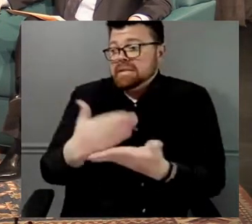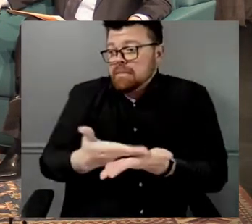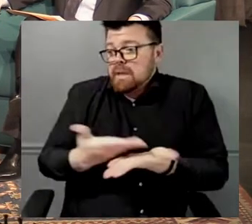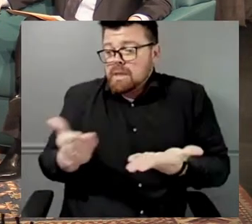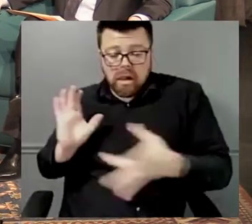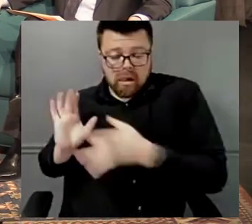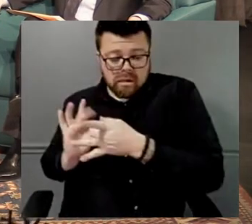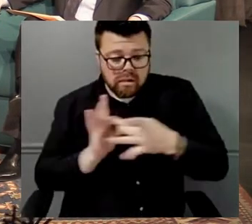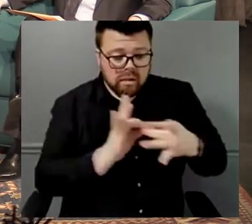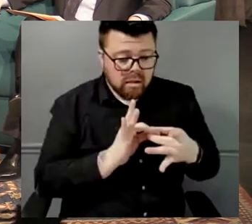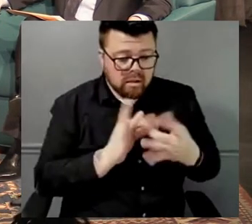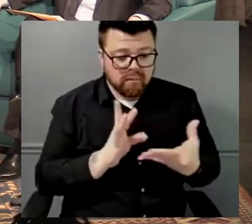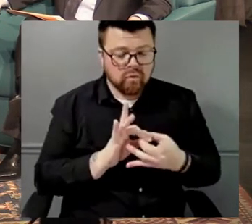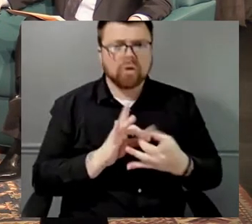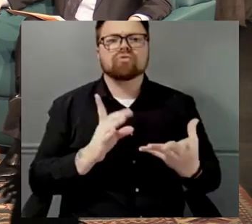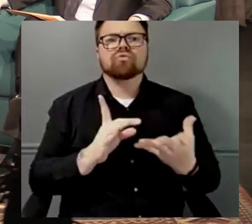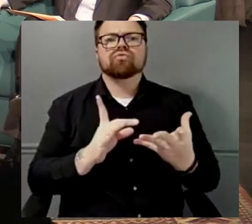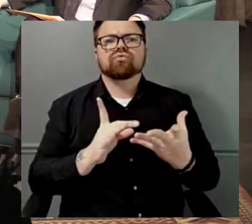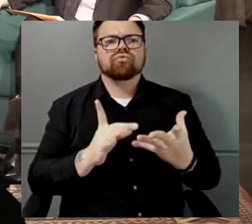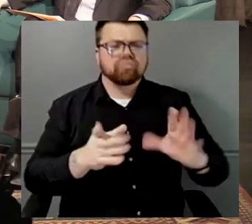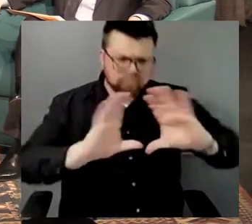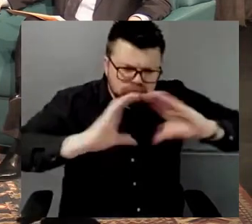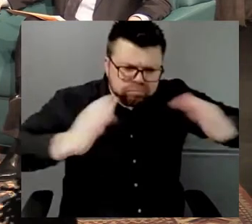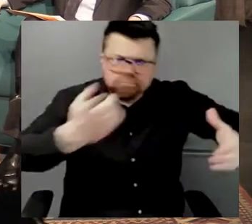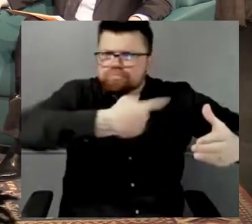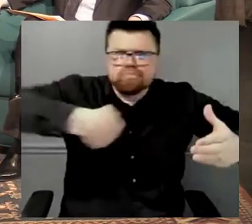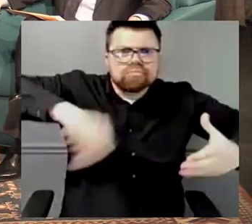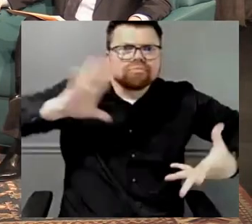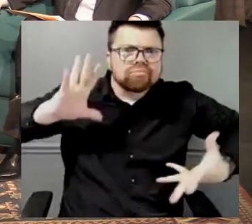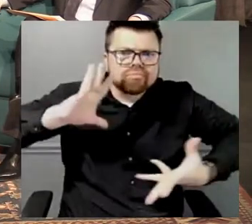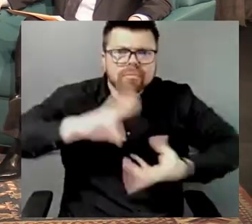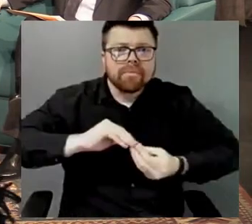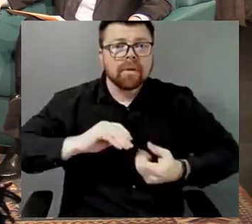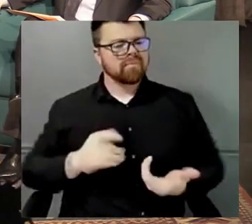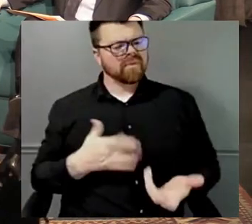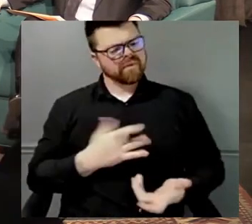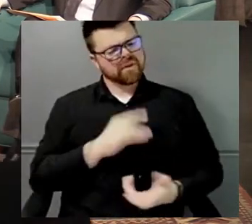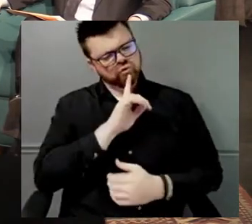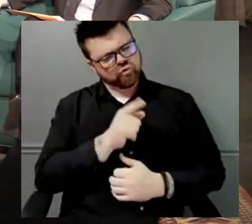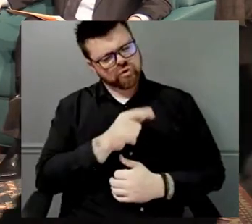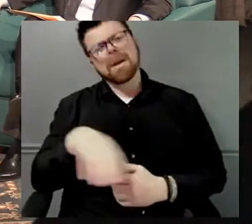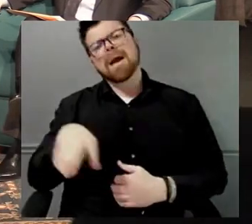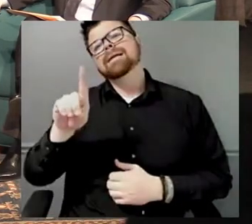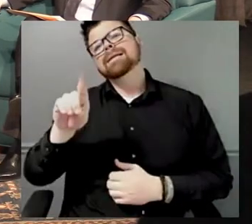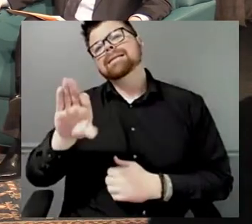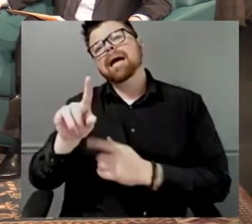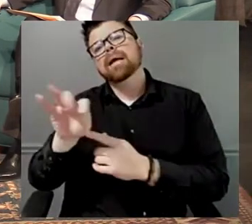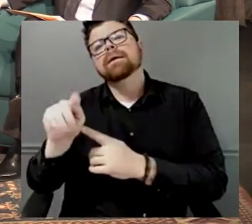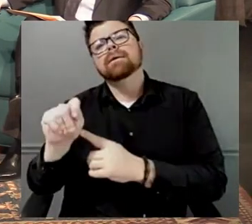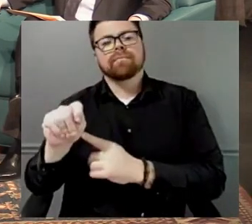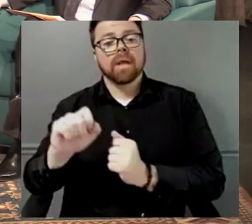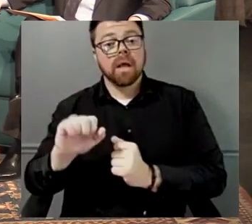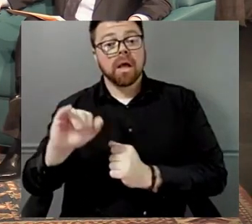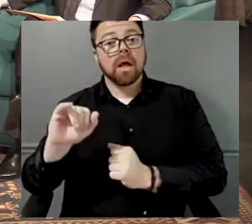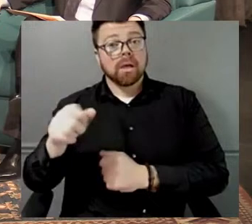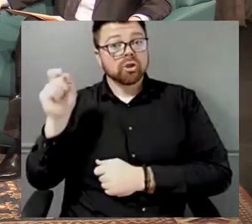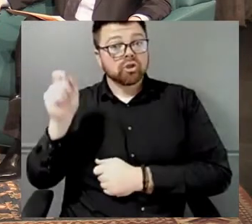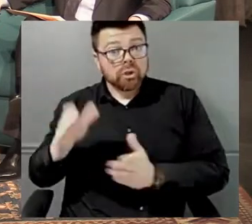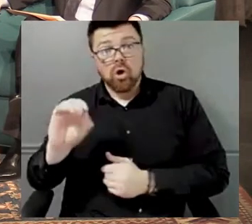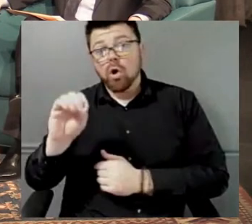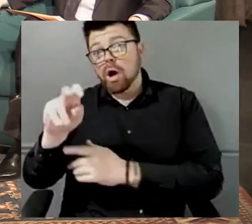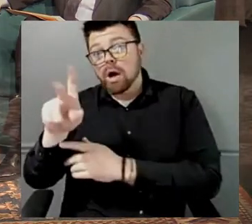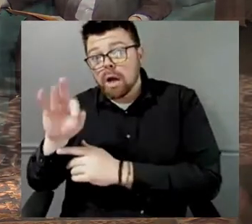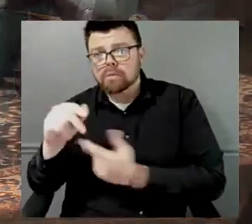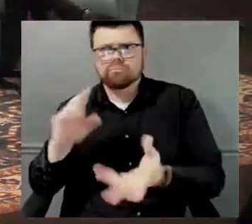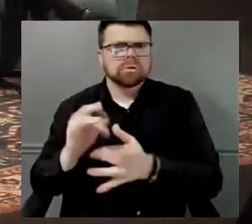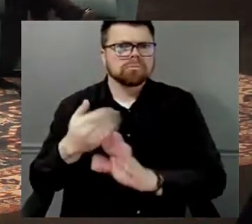citizenry themselves. And so, you know, I think that's true of our docket. If you want to know, Justice O'Connor used to say, if you want to know what's going on in America,